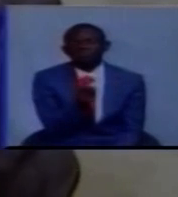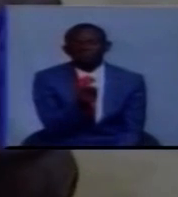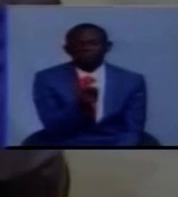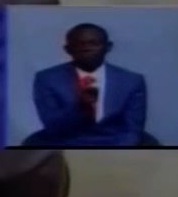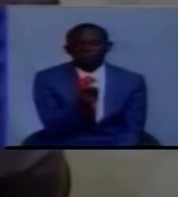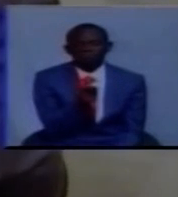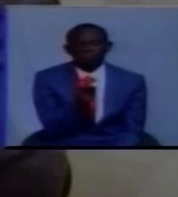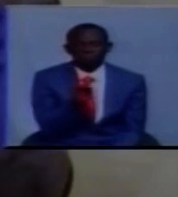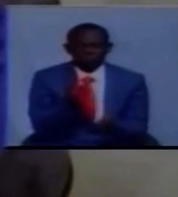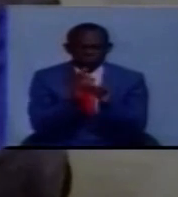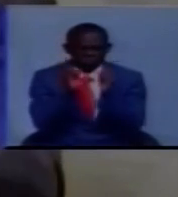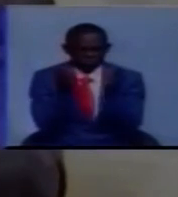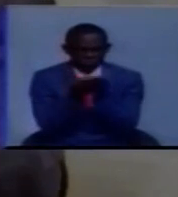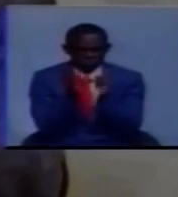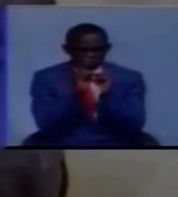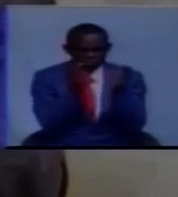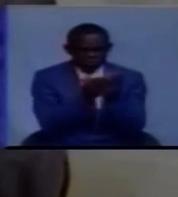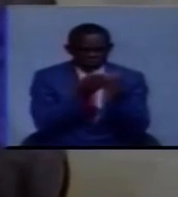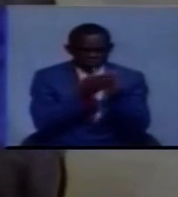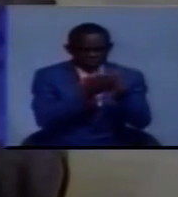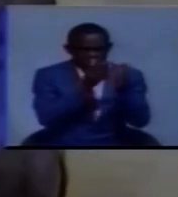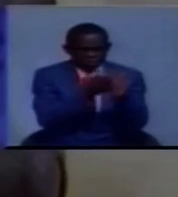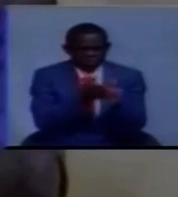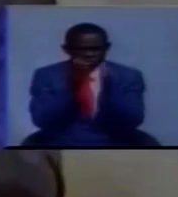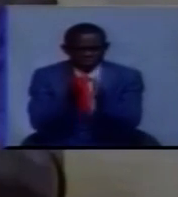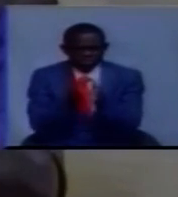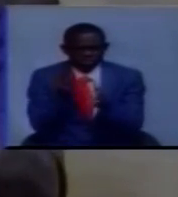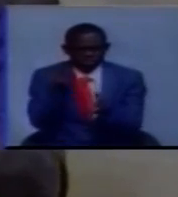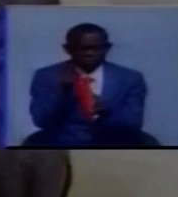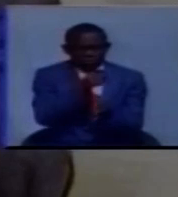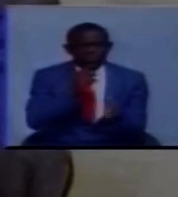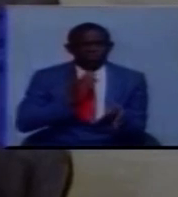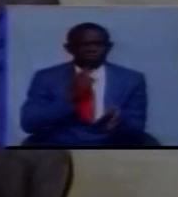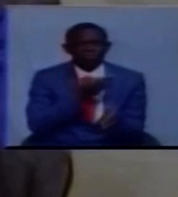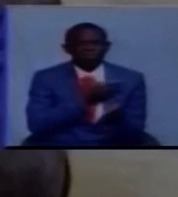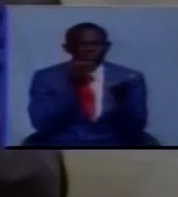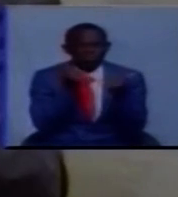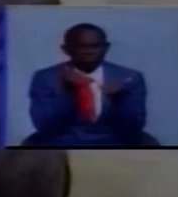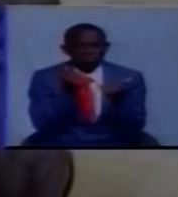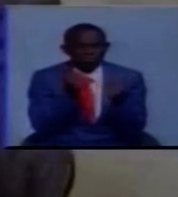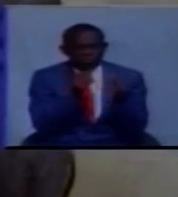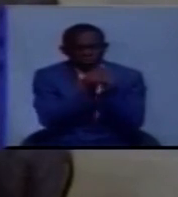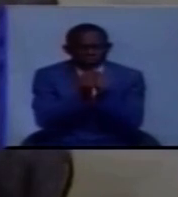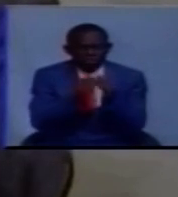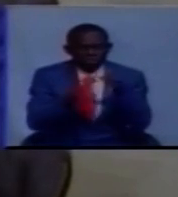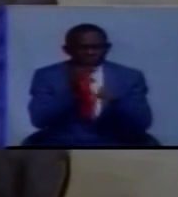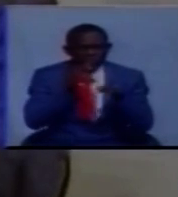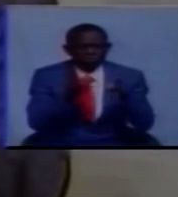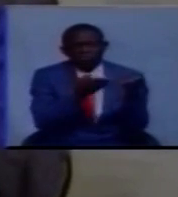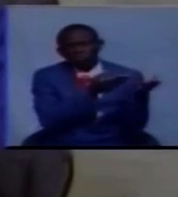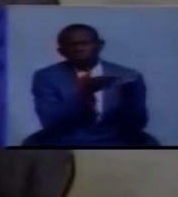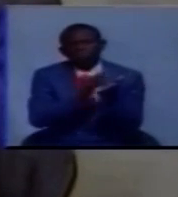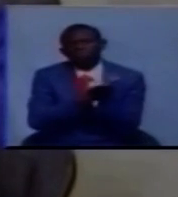union leaders and the stakeholders to find a way on how we can bring sanity as far as the